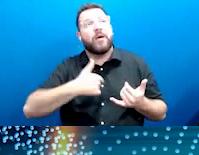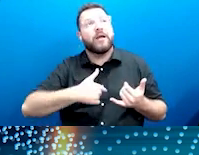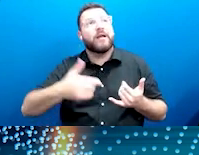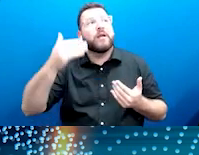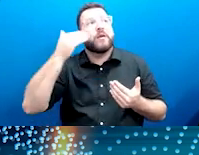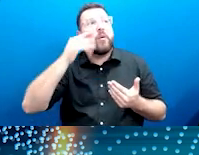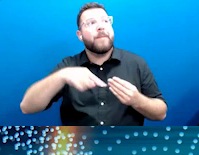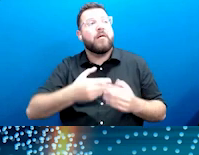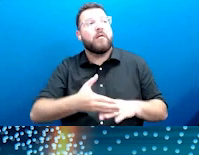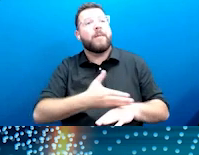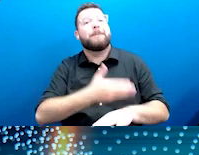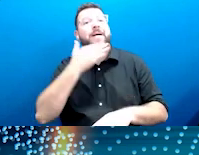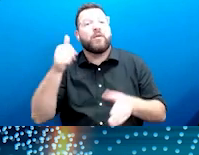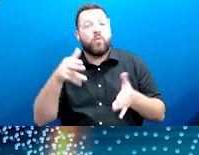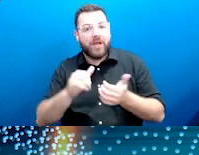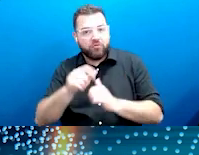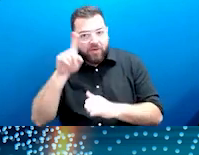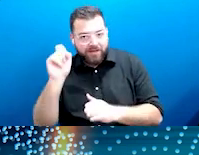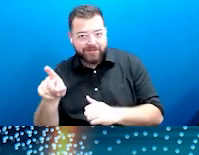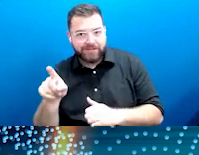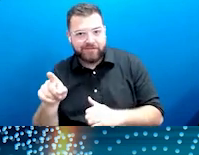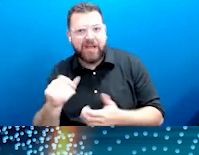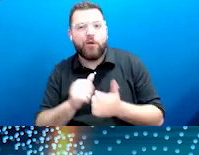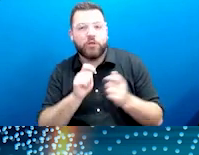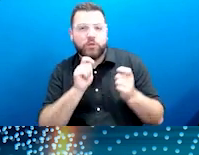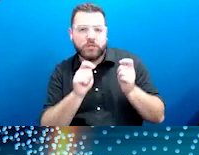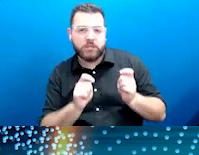something better. And then